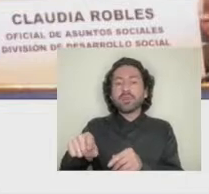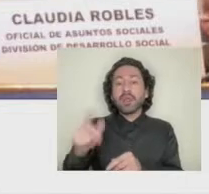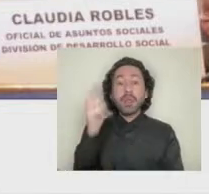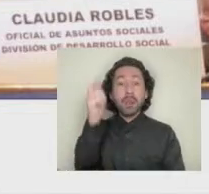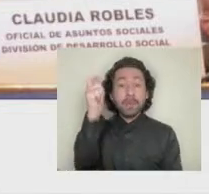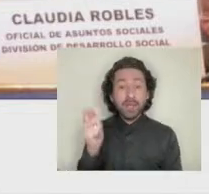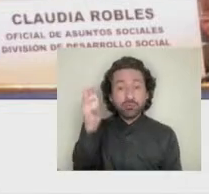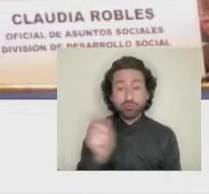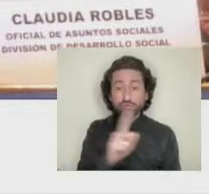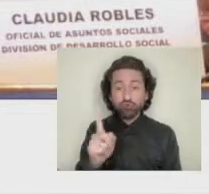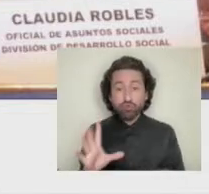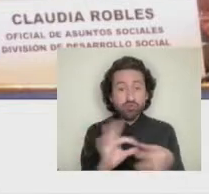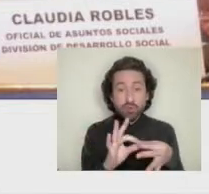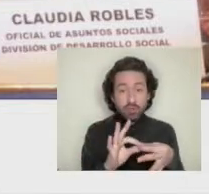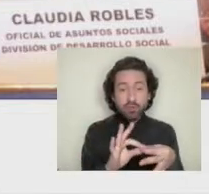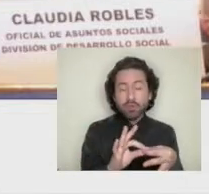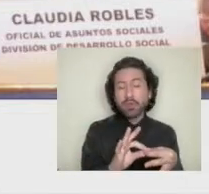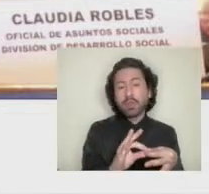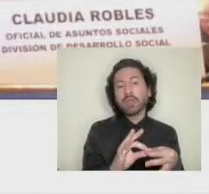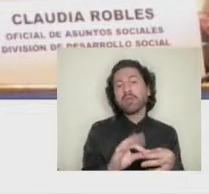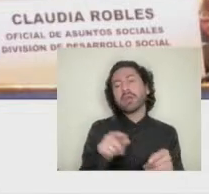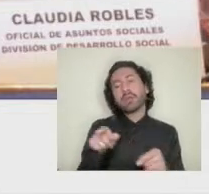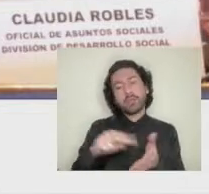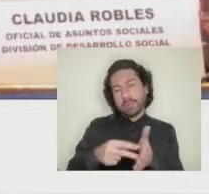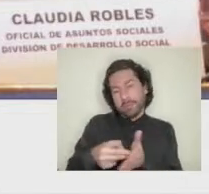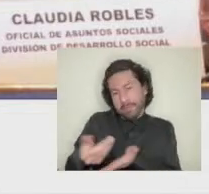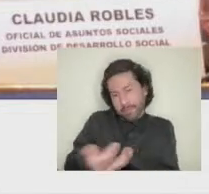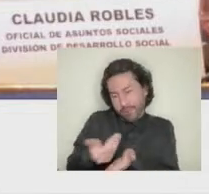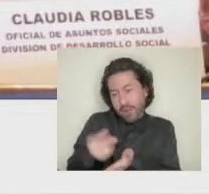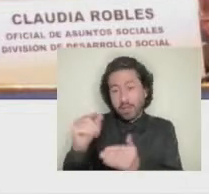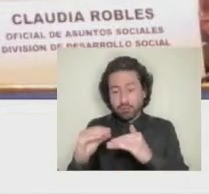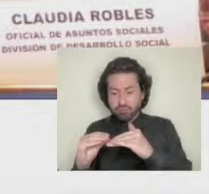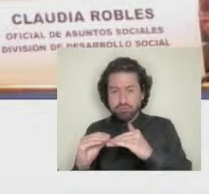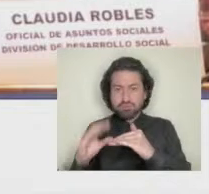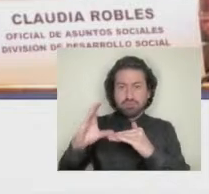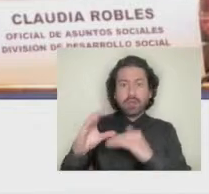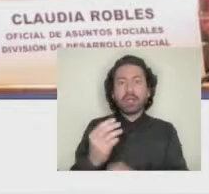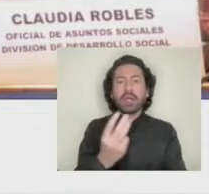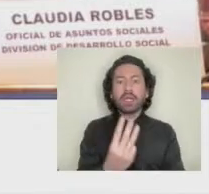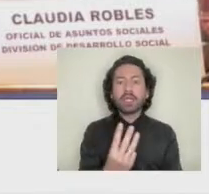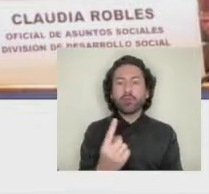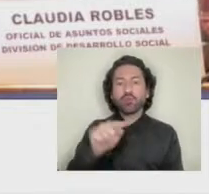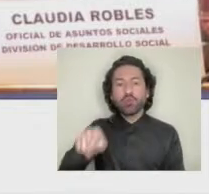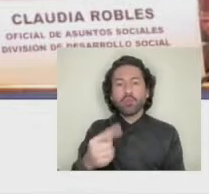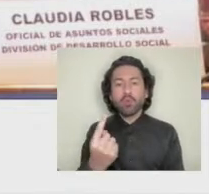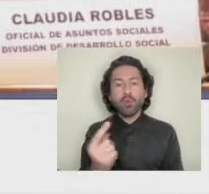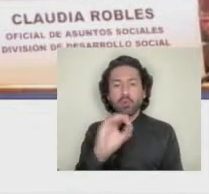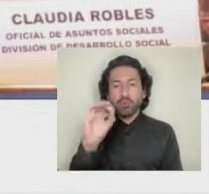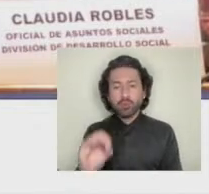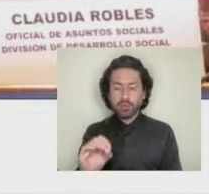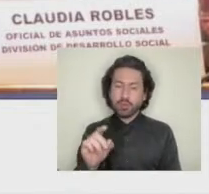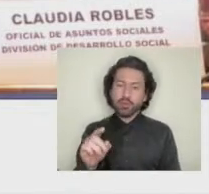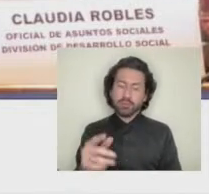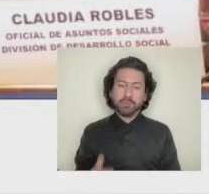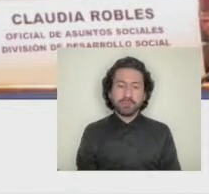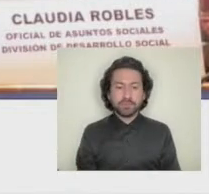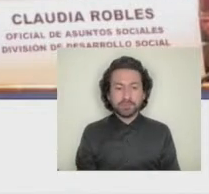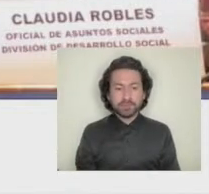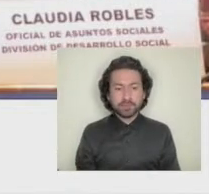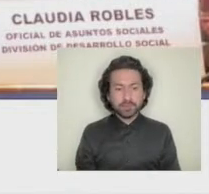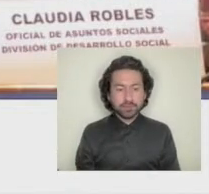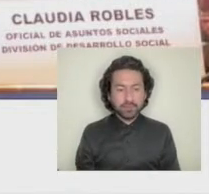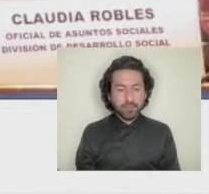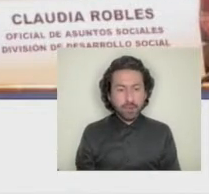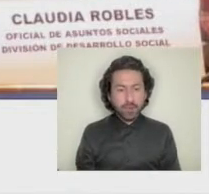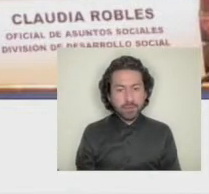exclusive formula of non-contributive pensions in the low-income deciles, that is 31.2%, which is quite